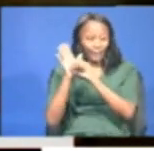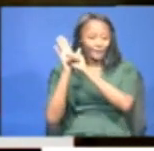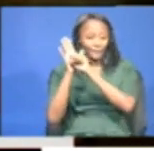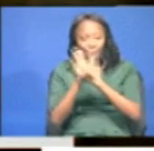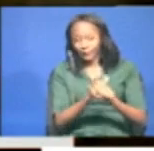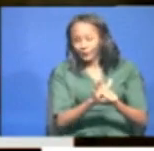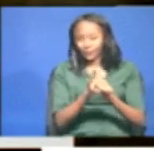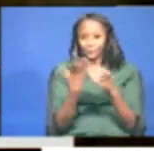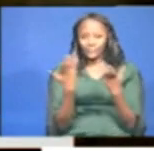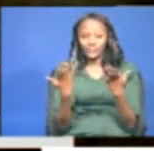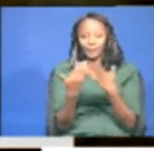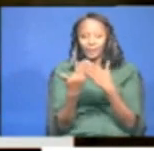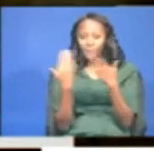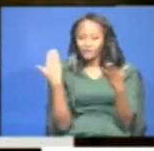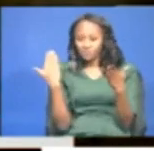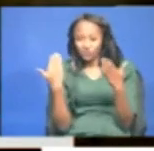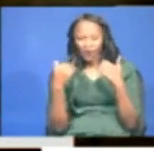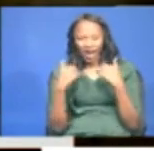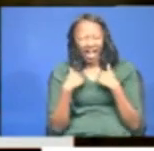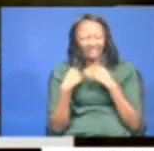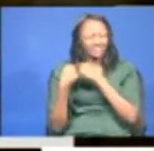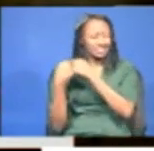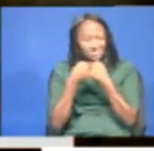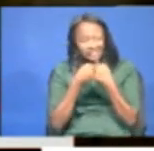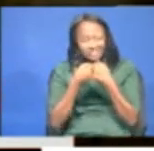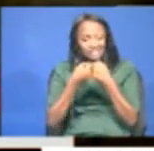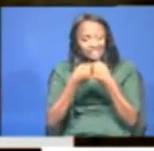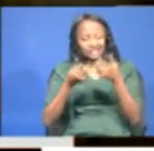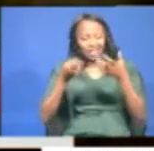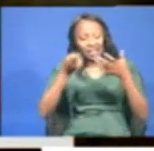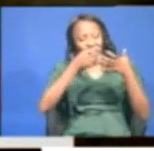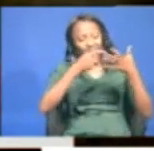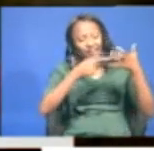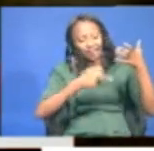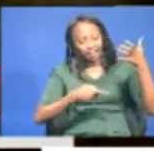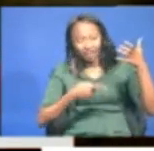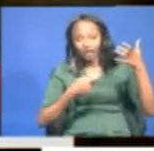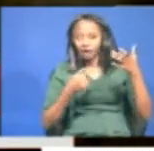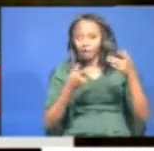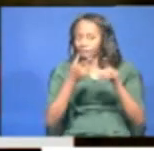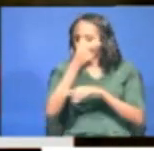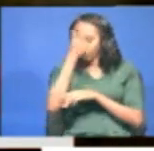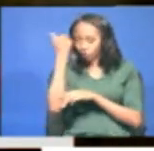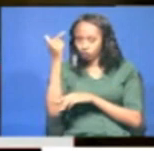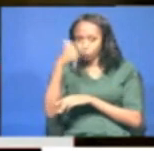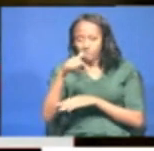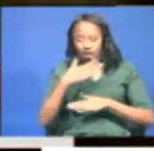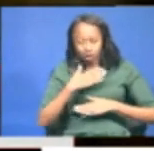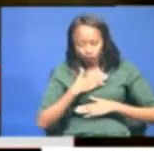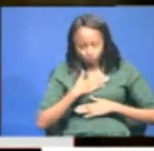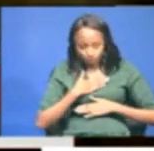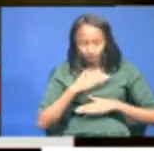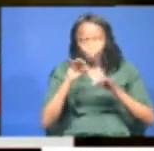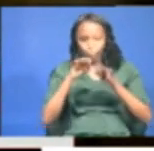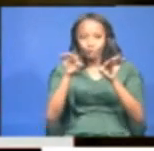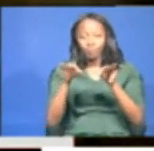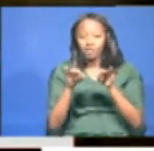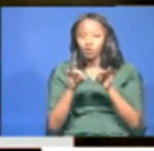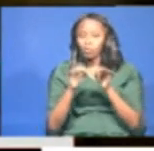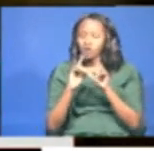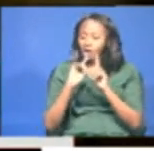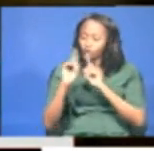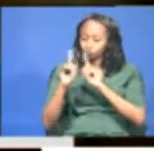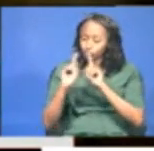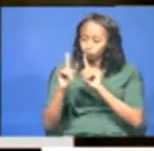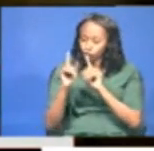against insurmountable challenges, because we are an honorable family. And I have told our children, I had a meeting with them